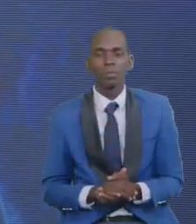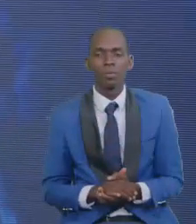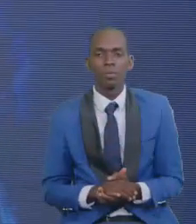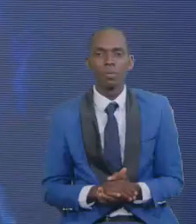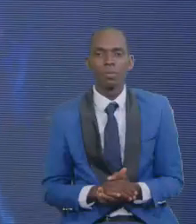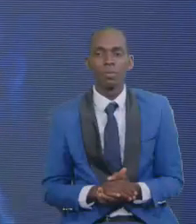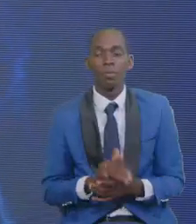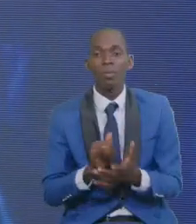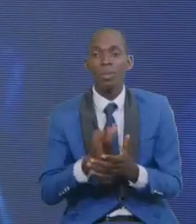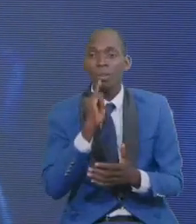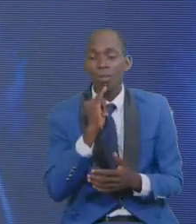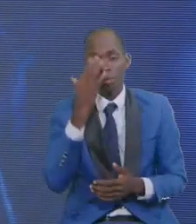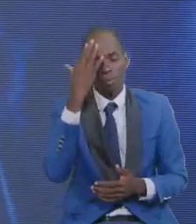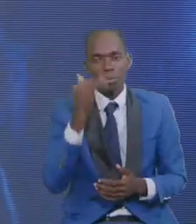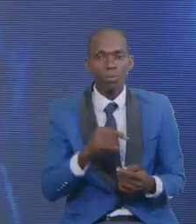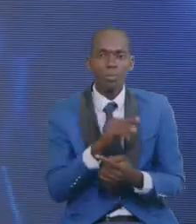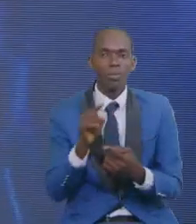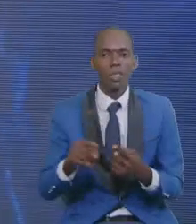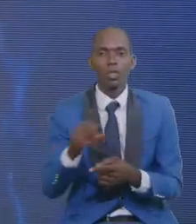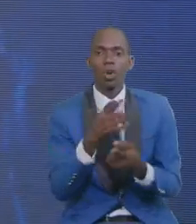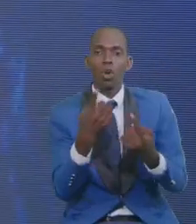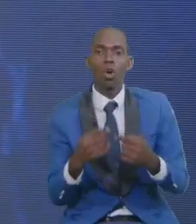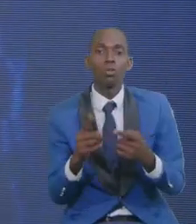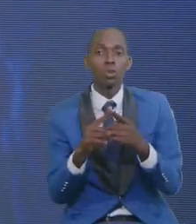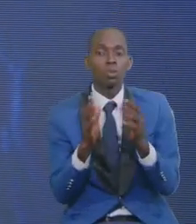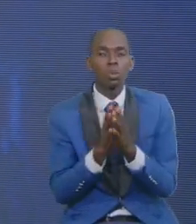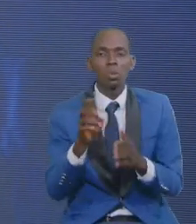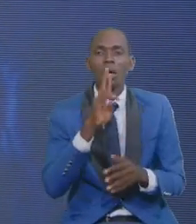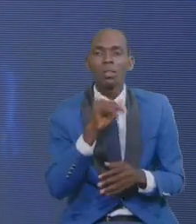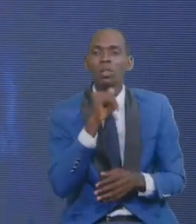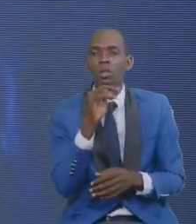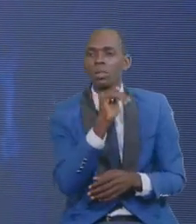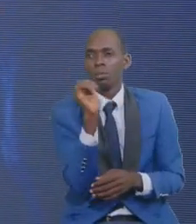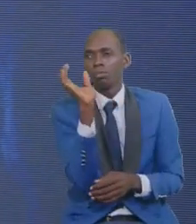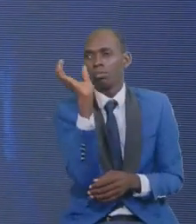That's why when you come to pray, you are not a stranger to heaven.